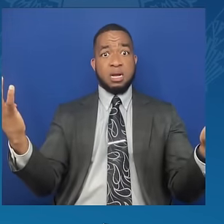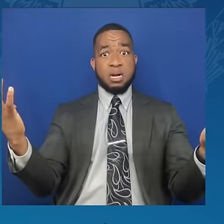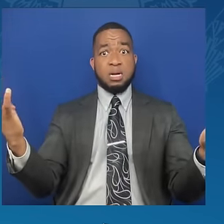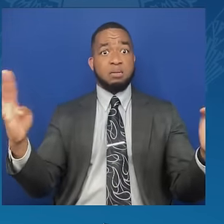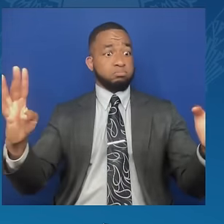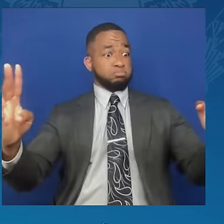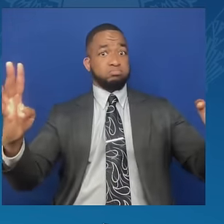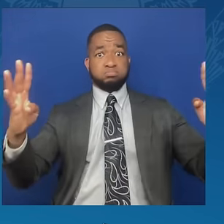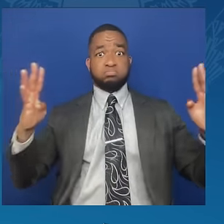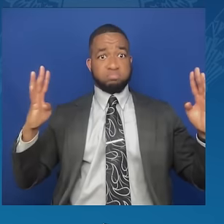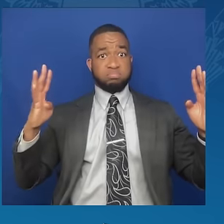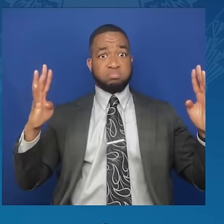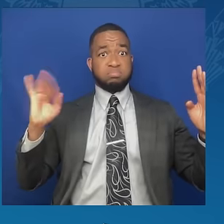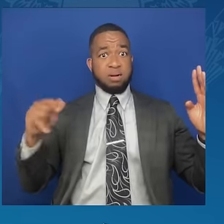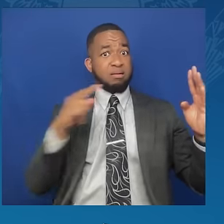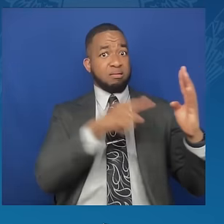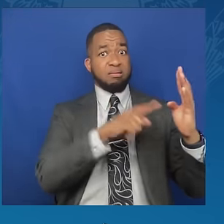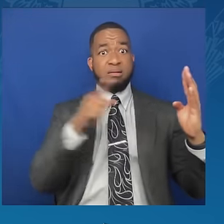almost nothing.